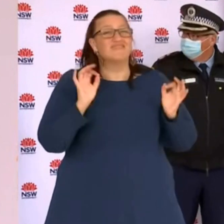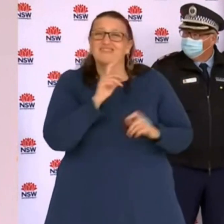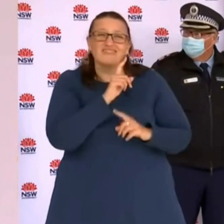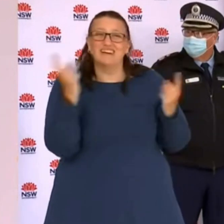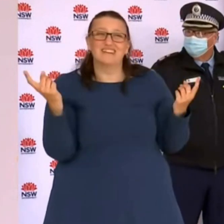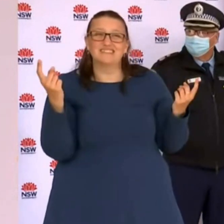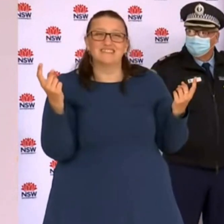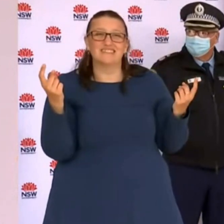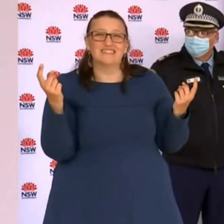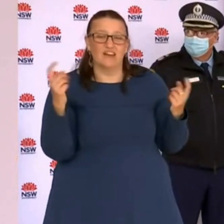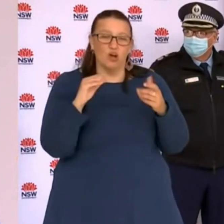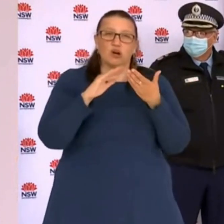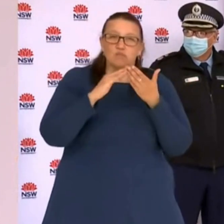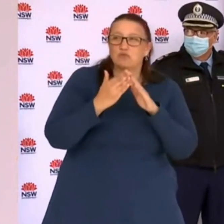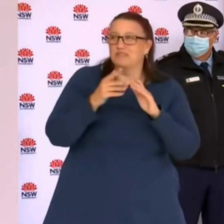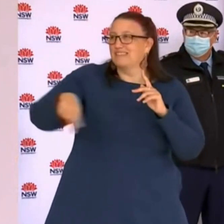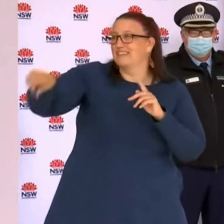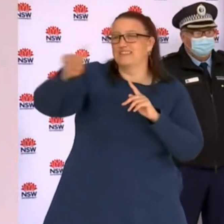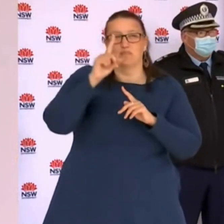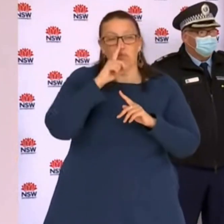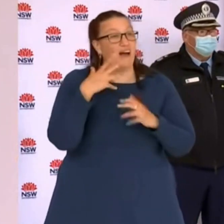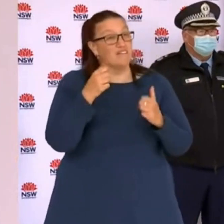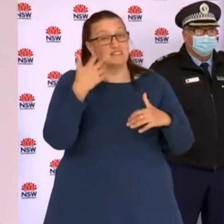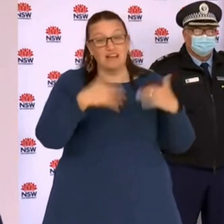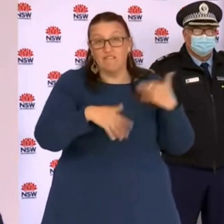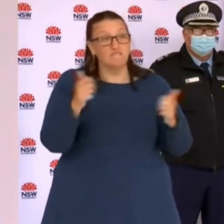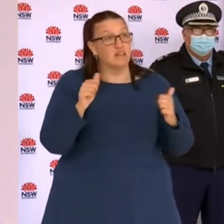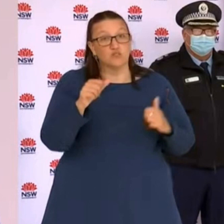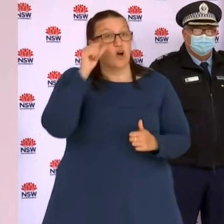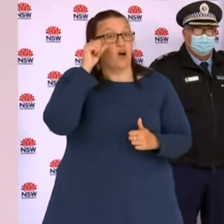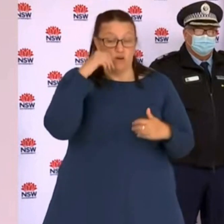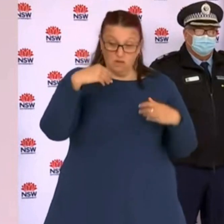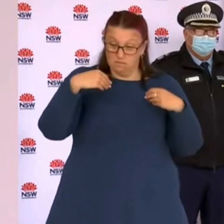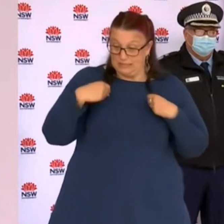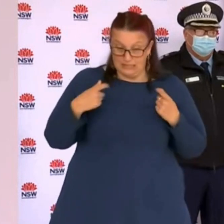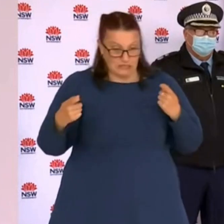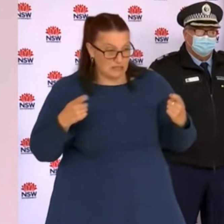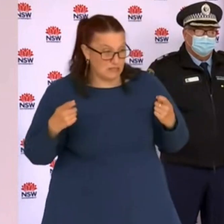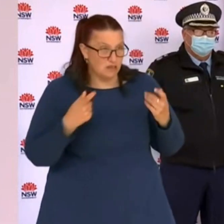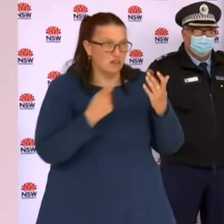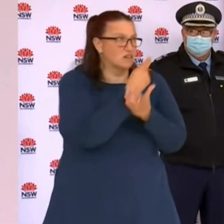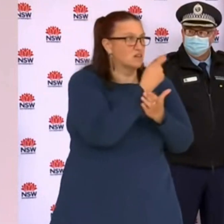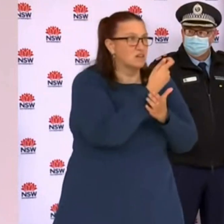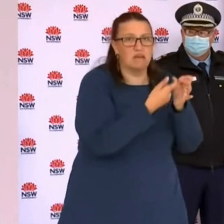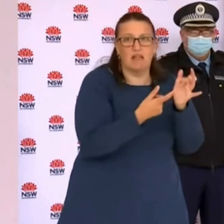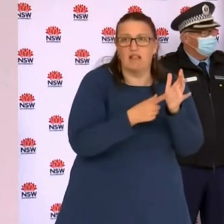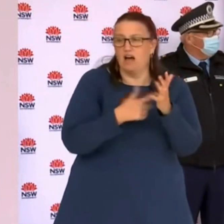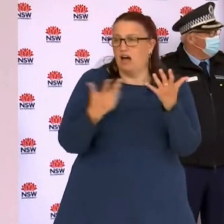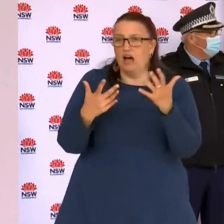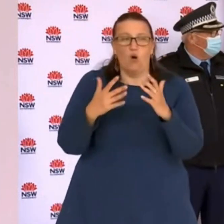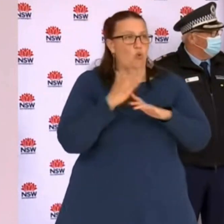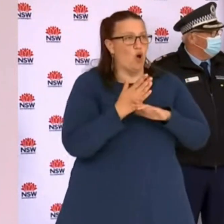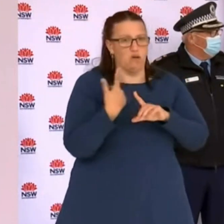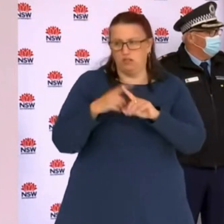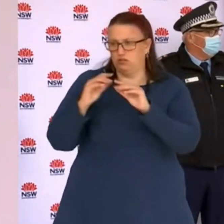It's something that the community, many in the community, have been through the stresses of running a business or paying household bills or educating